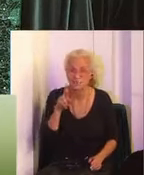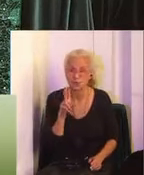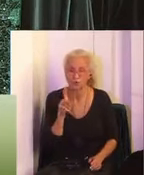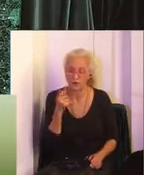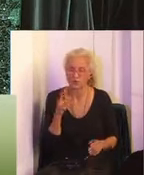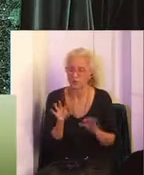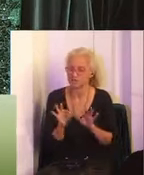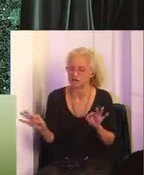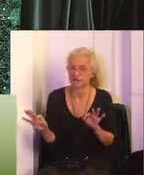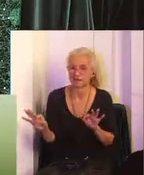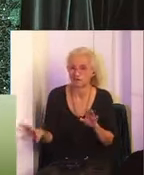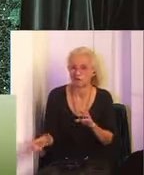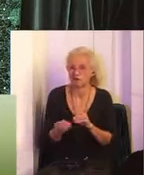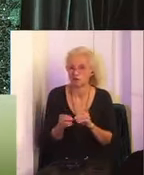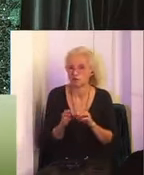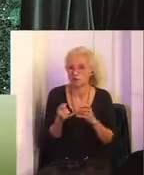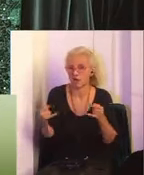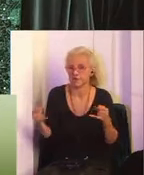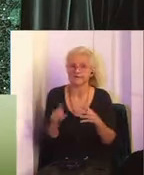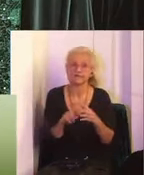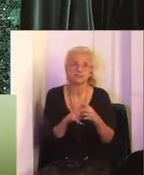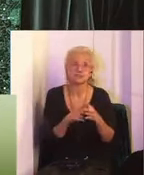taglines of the movie, The Help. It starts with a whisper.